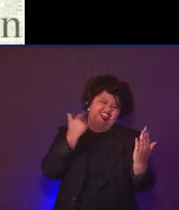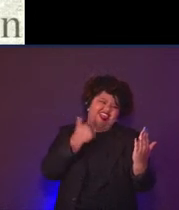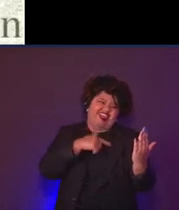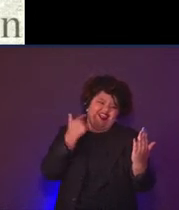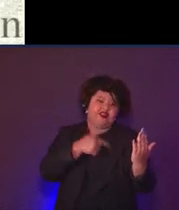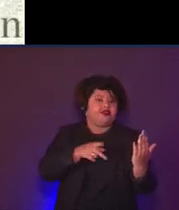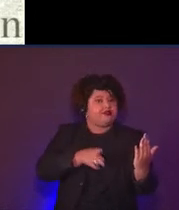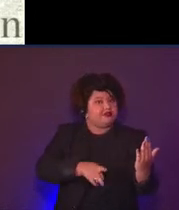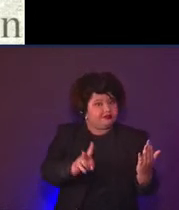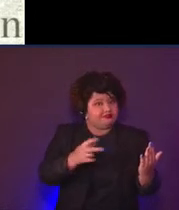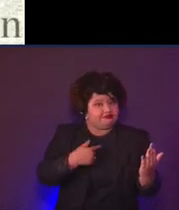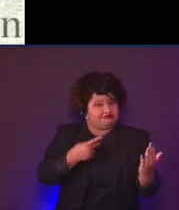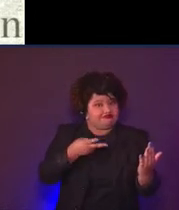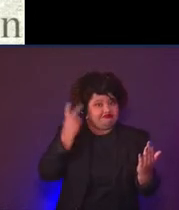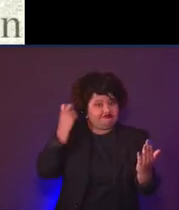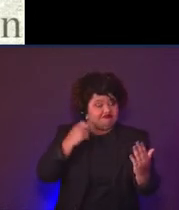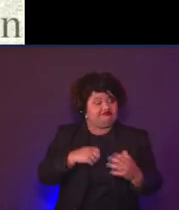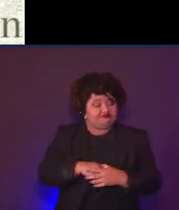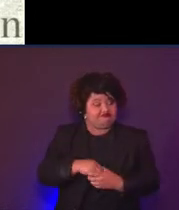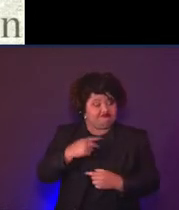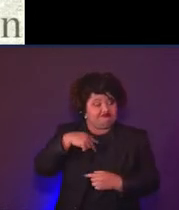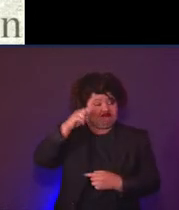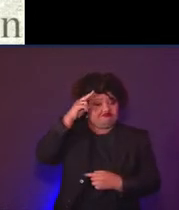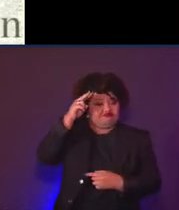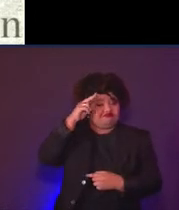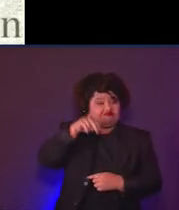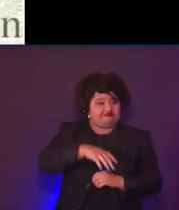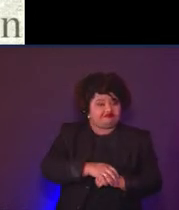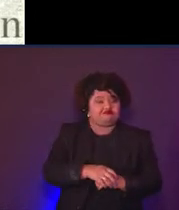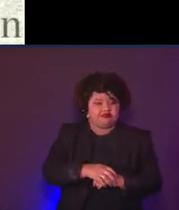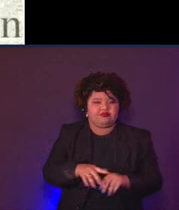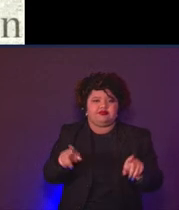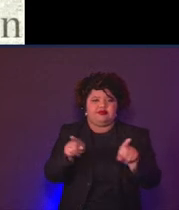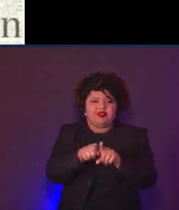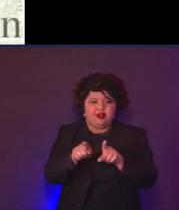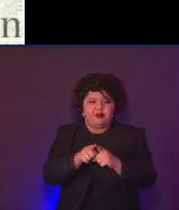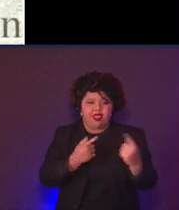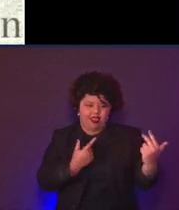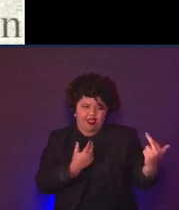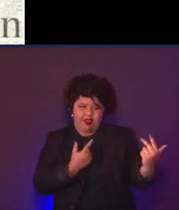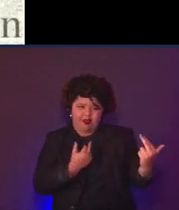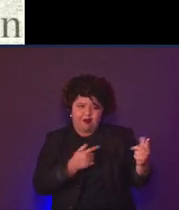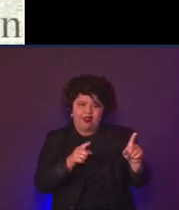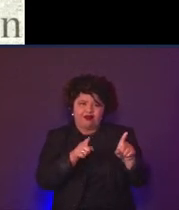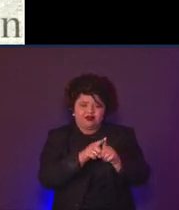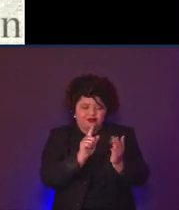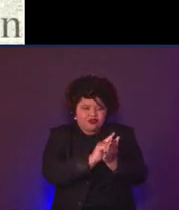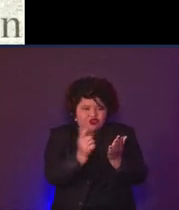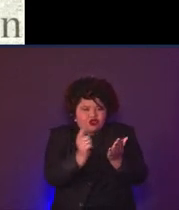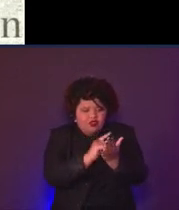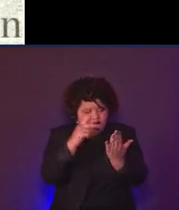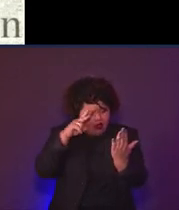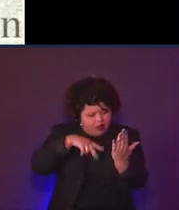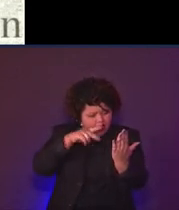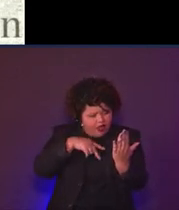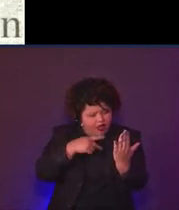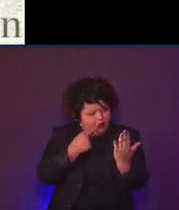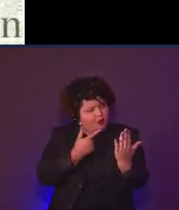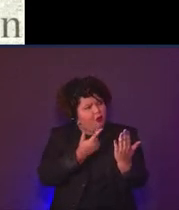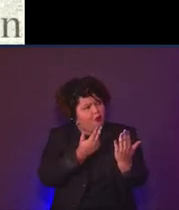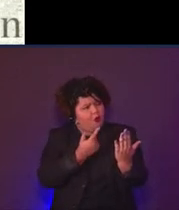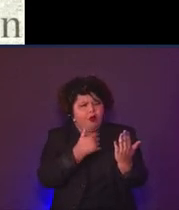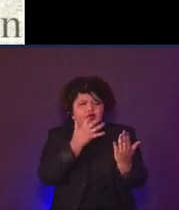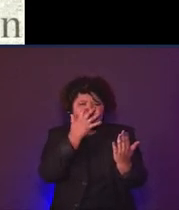soon as I went off to college, I got my own subscription to the Miami Herald. Even though I went to college in North Carolina, the News and Observer was pretty boring back then, and the